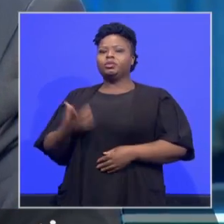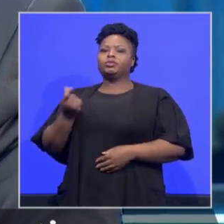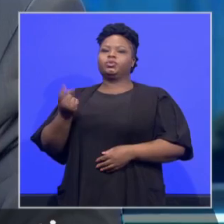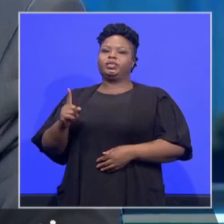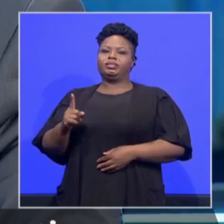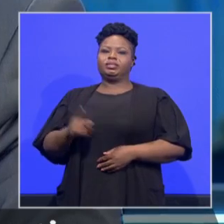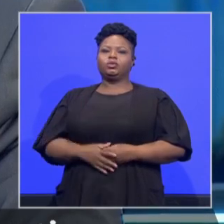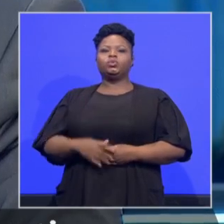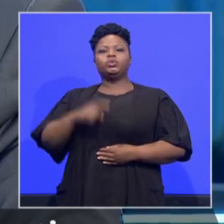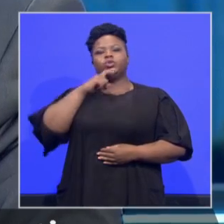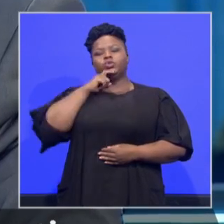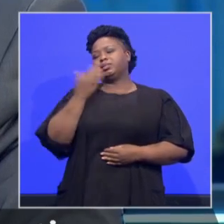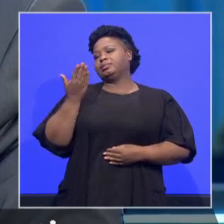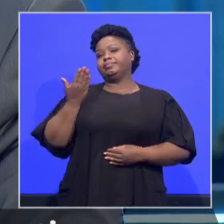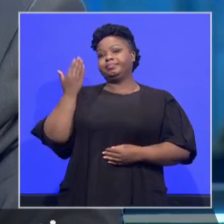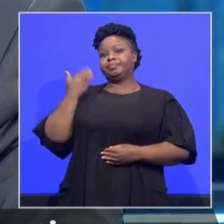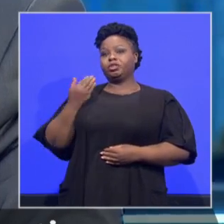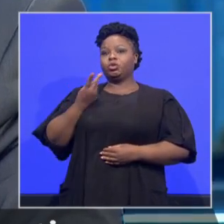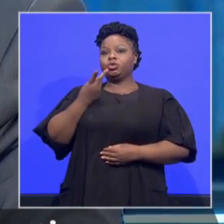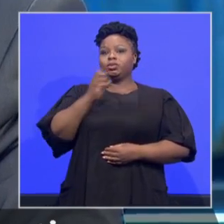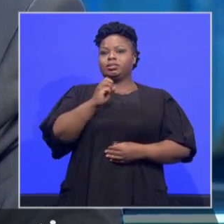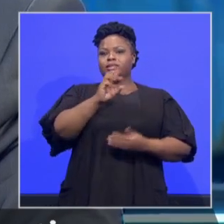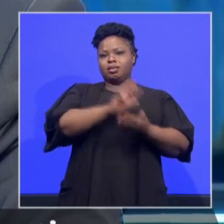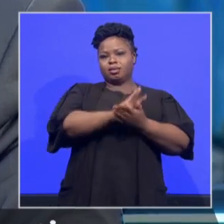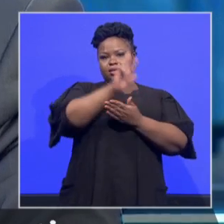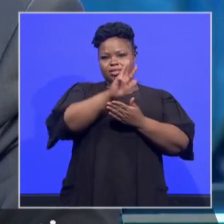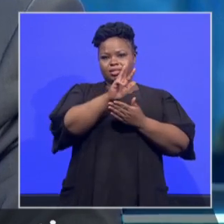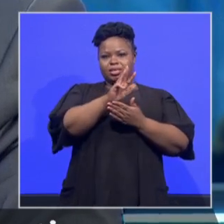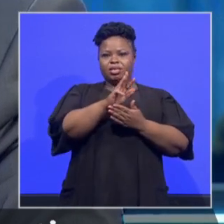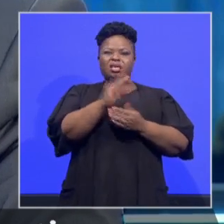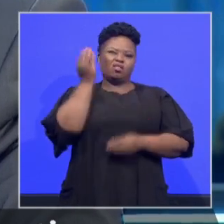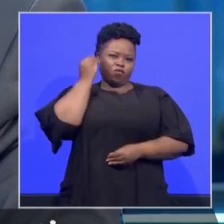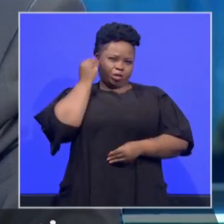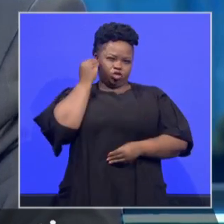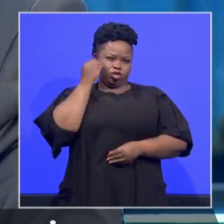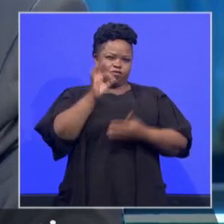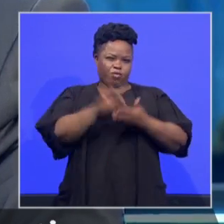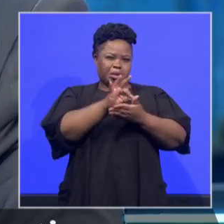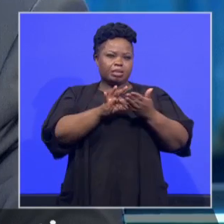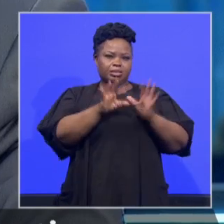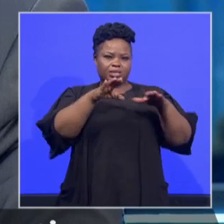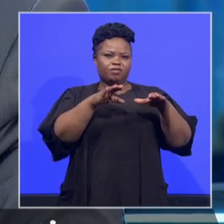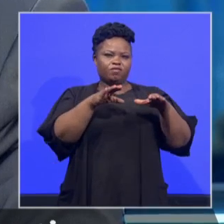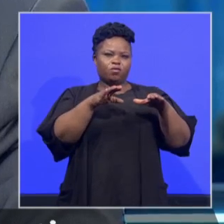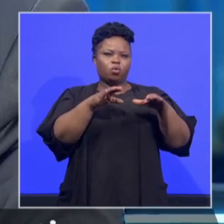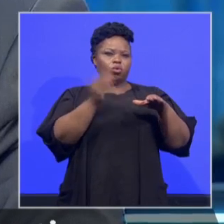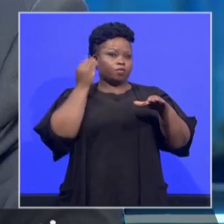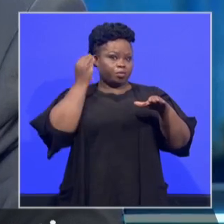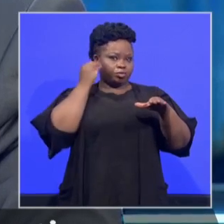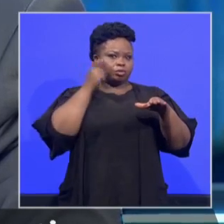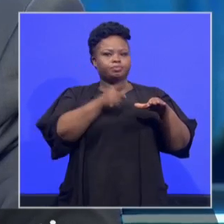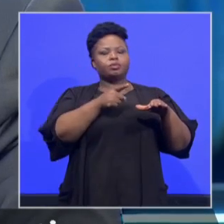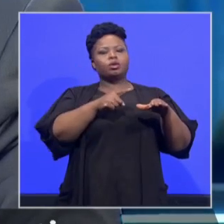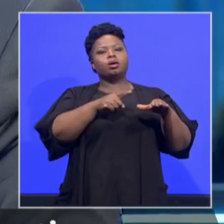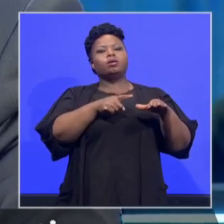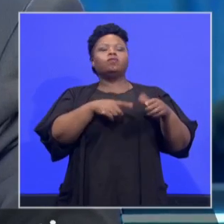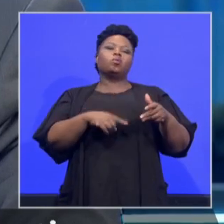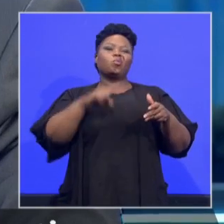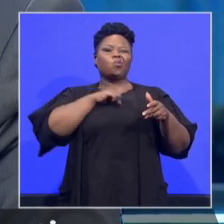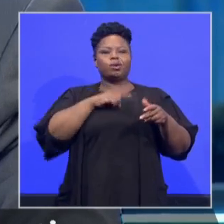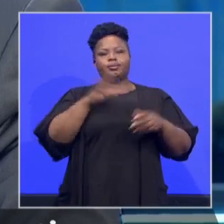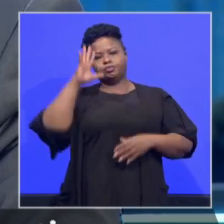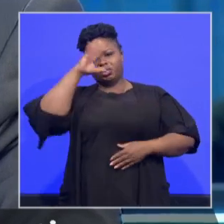the 2019 national elections data. Because there are two assumptions that we make